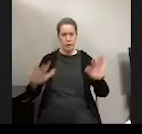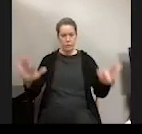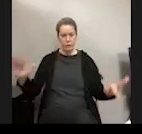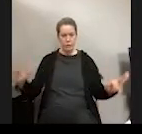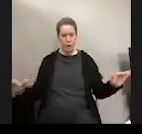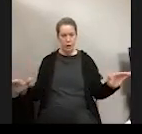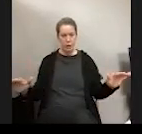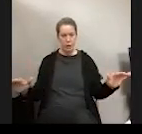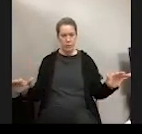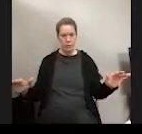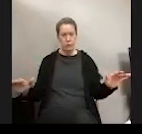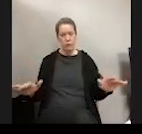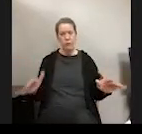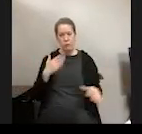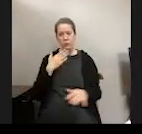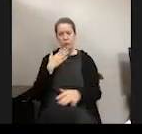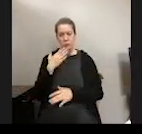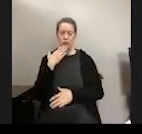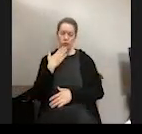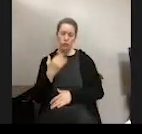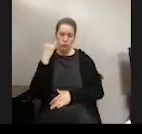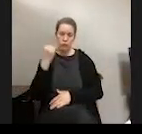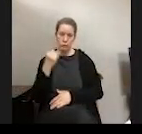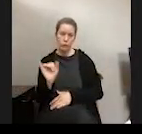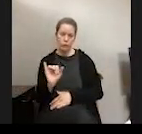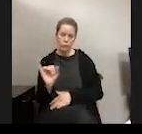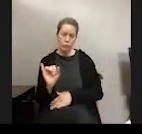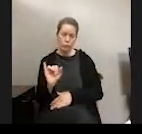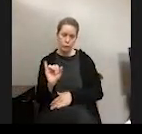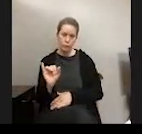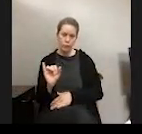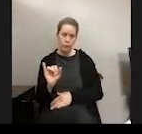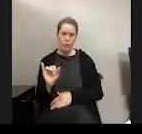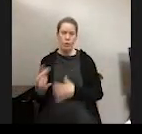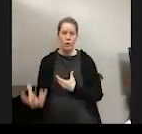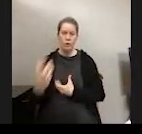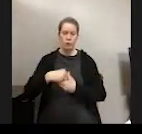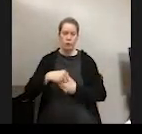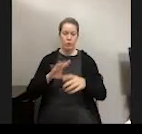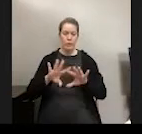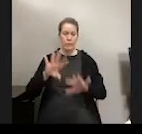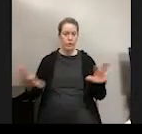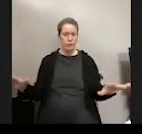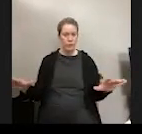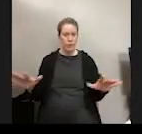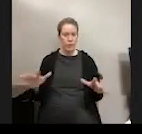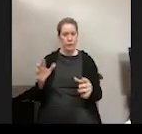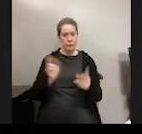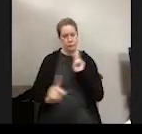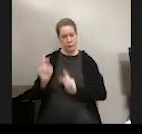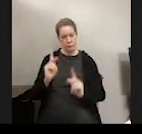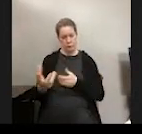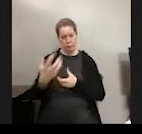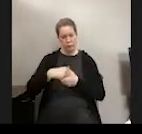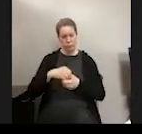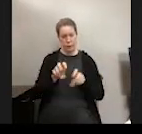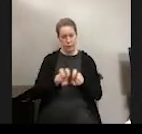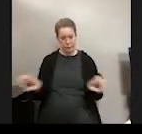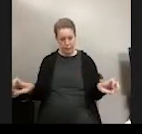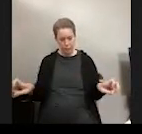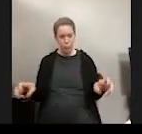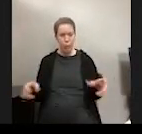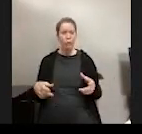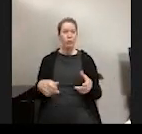people on the selection panels that we have, people who have more experience in the neighborhoods where the art is going to be, who